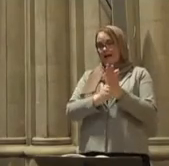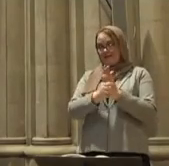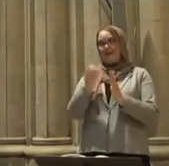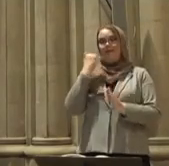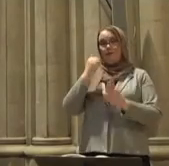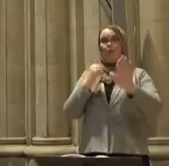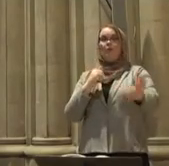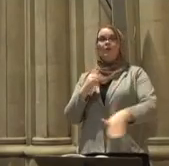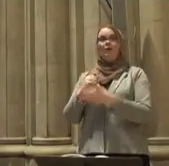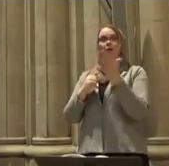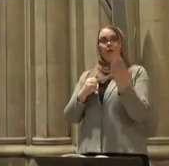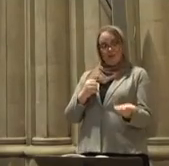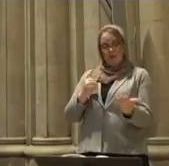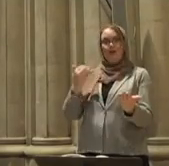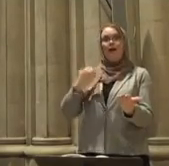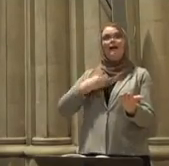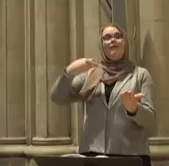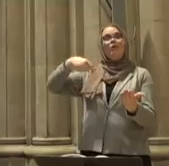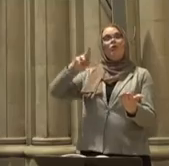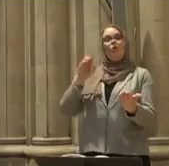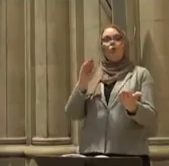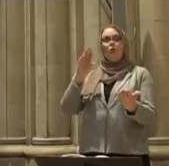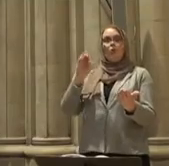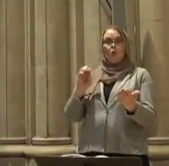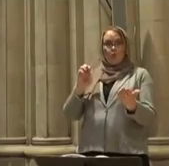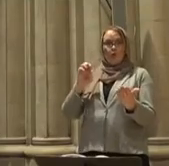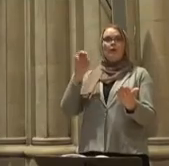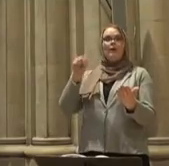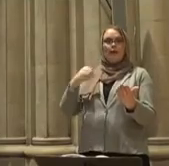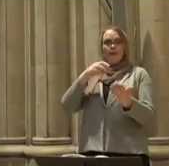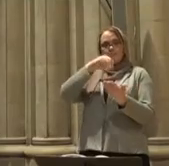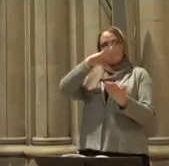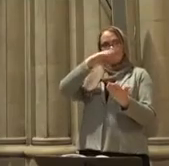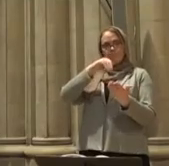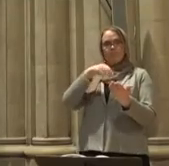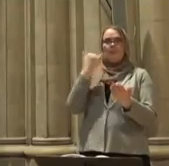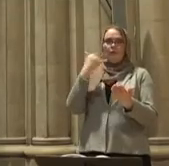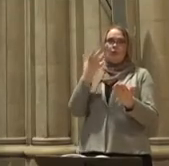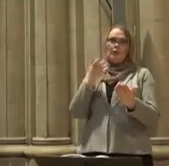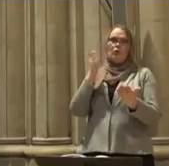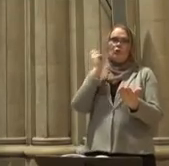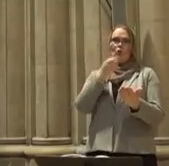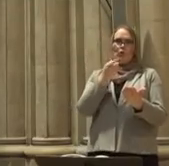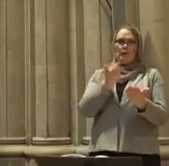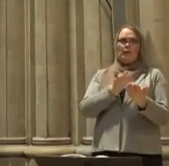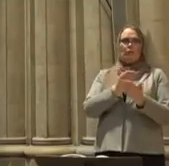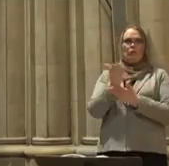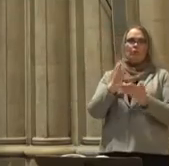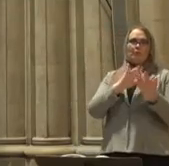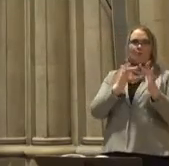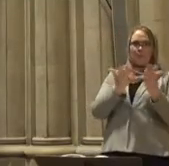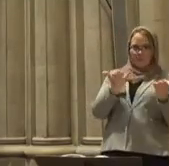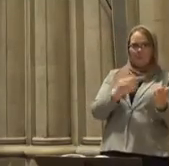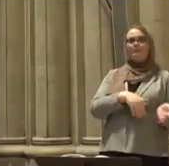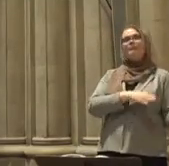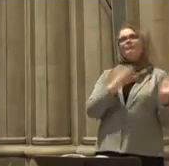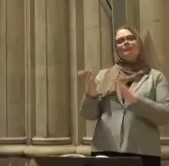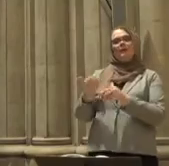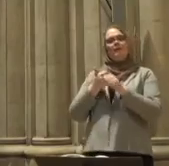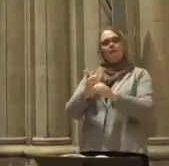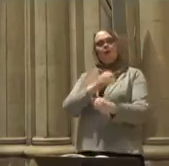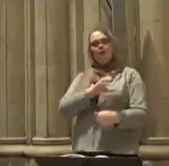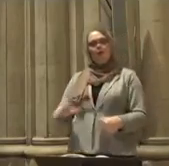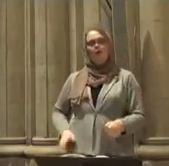your bulletin that you can use if you'd like to give digitally. Walk in love as Christ loved us and gave himself for